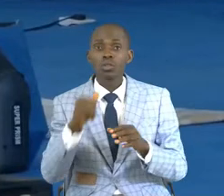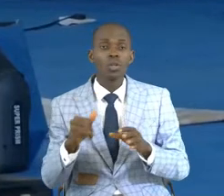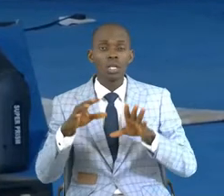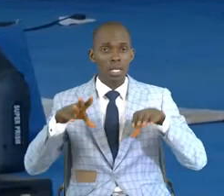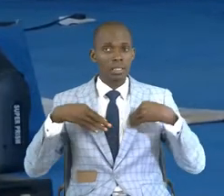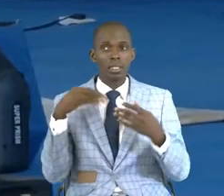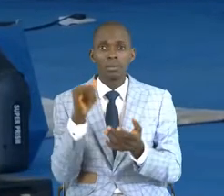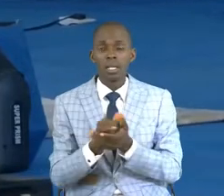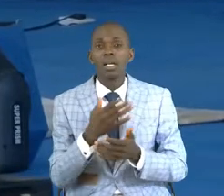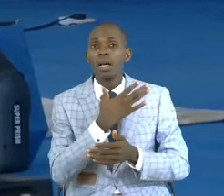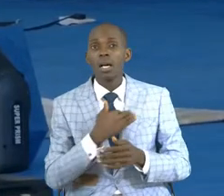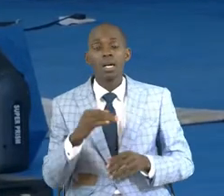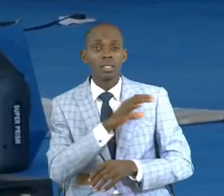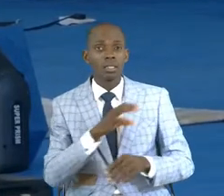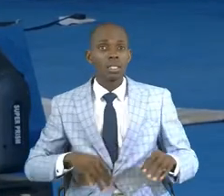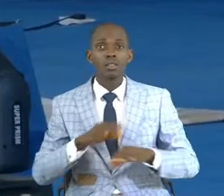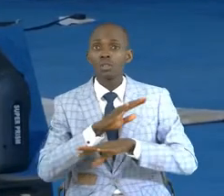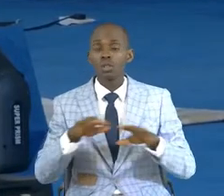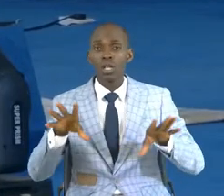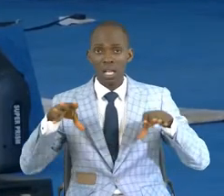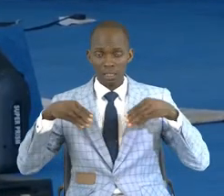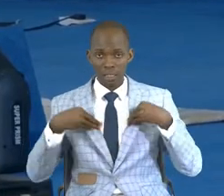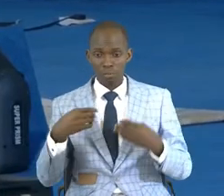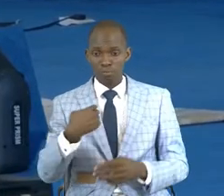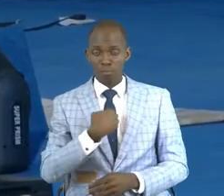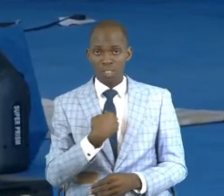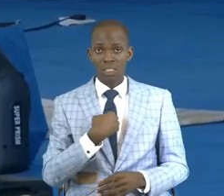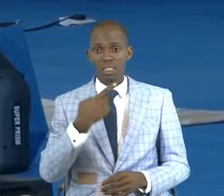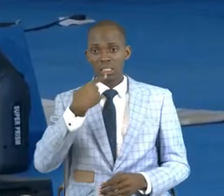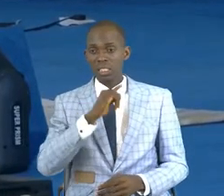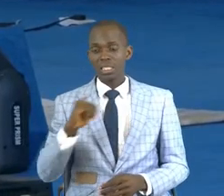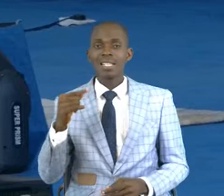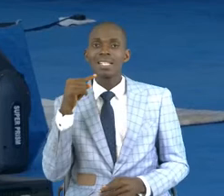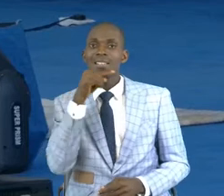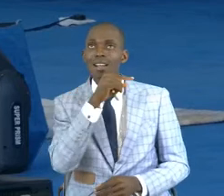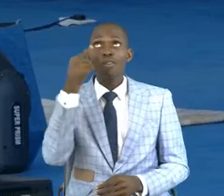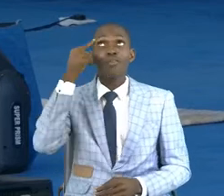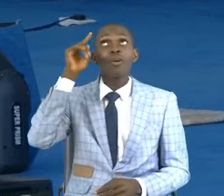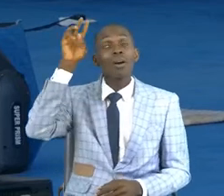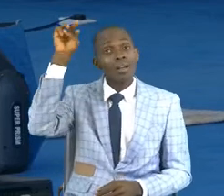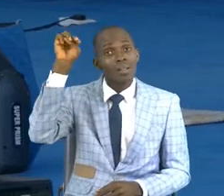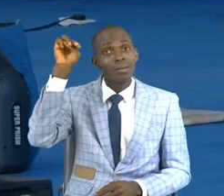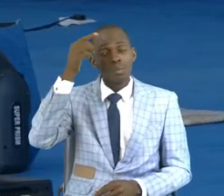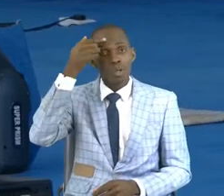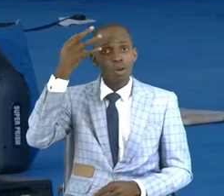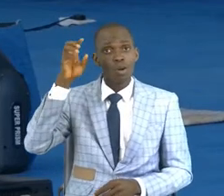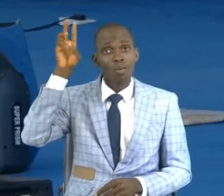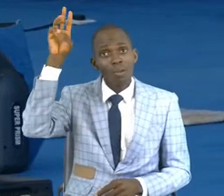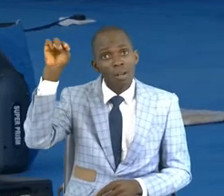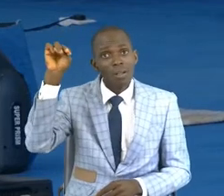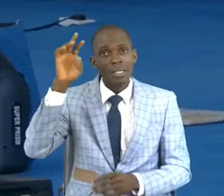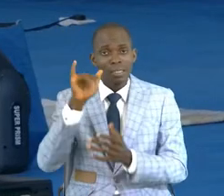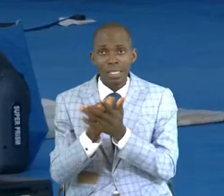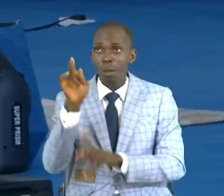not recognize me telling a lie for him on his behalf, that people may